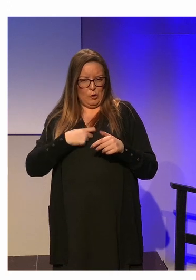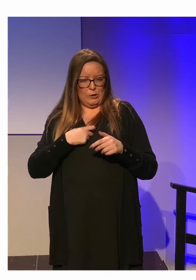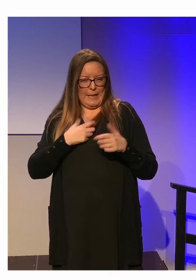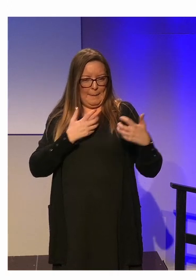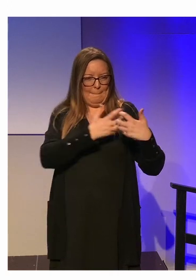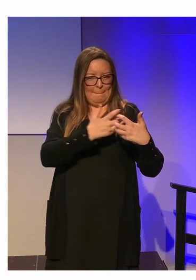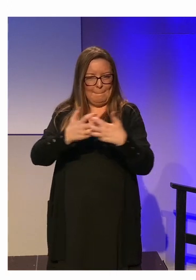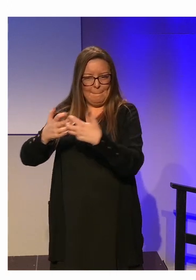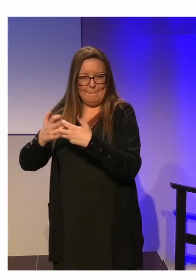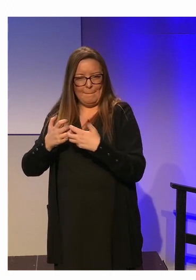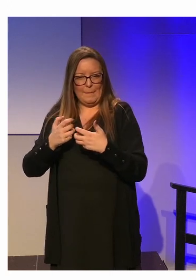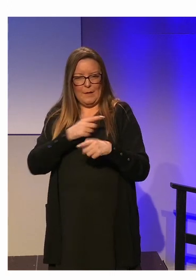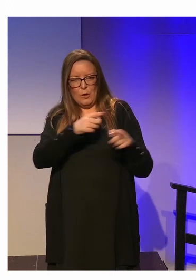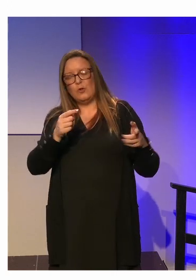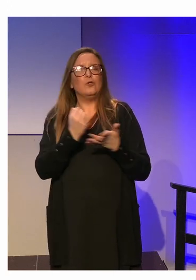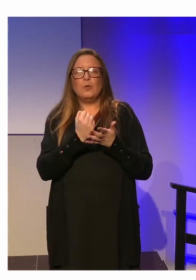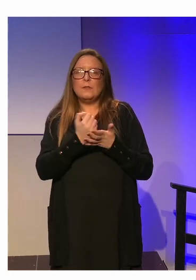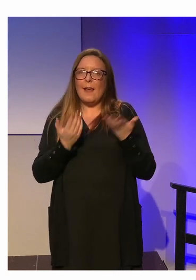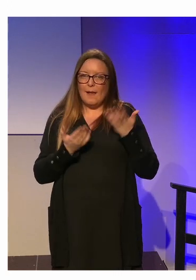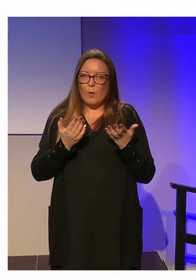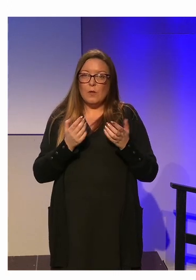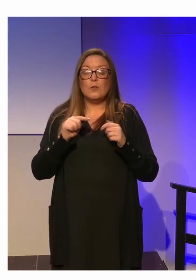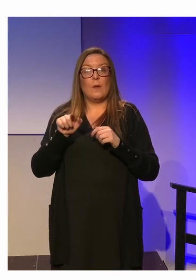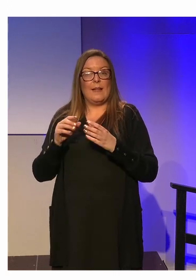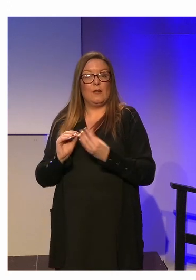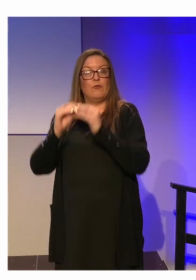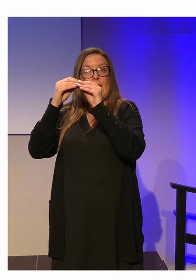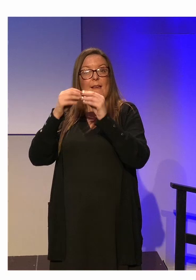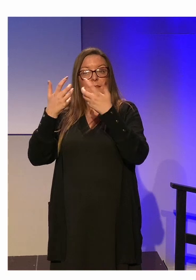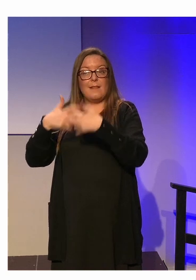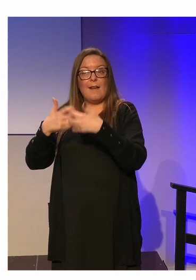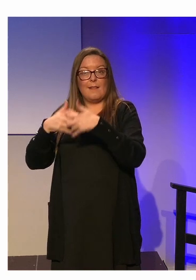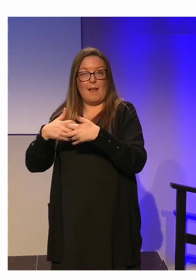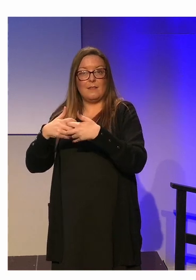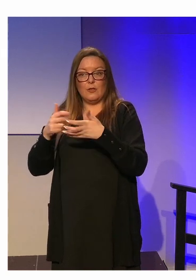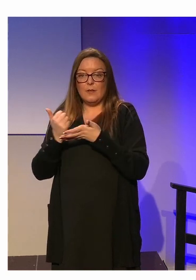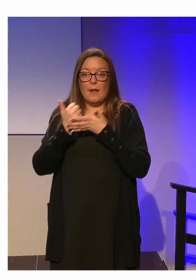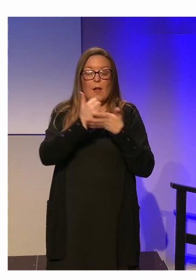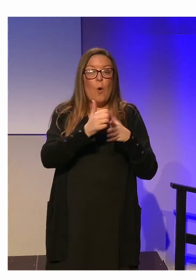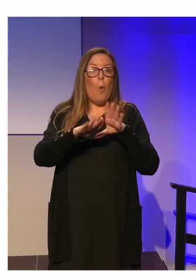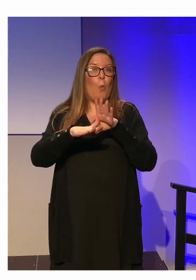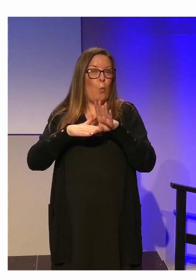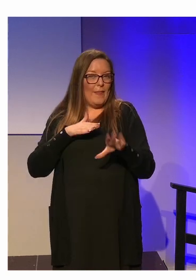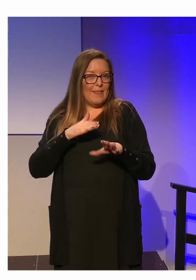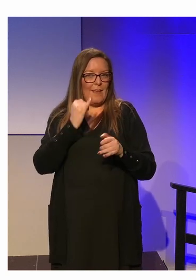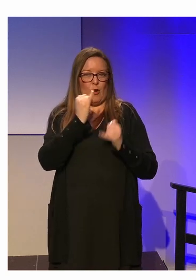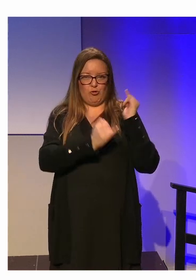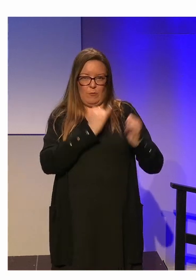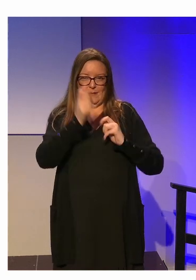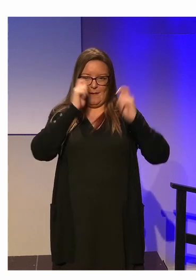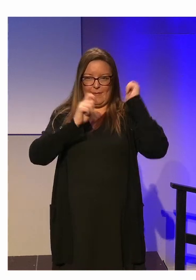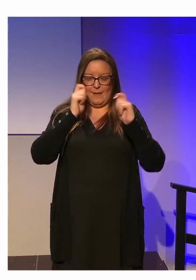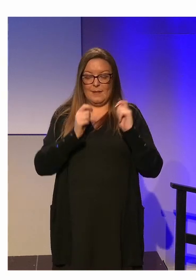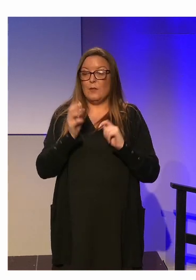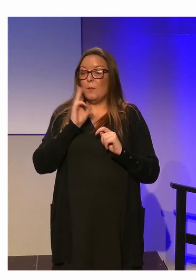students? And what they're doing is creating technology that aids with critical thinking. So if you had a teacher next to